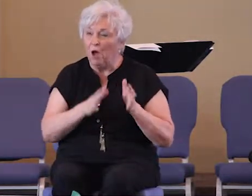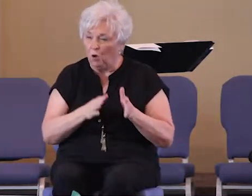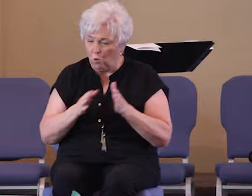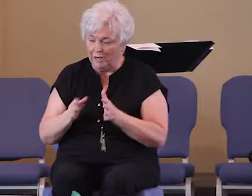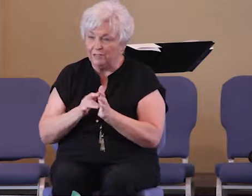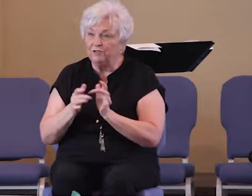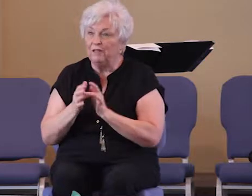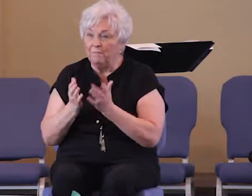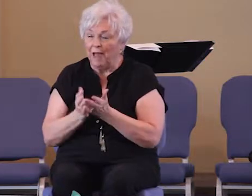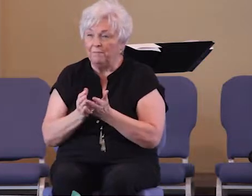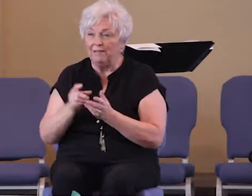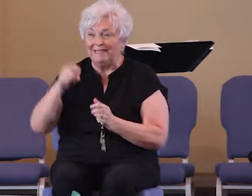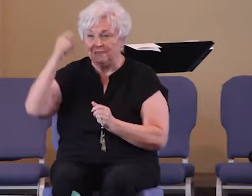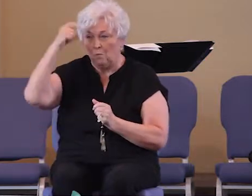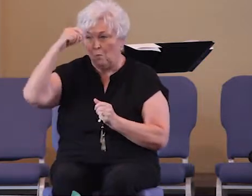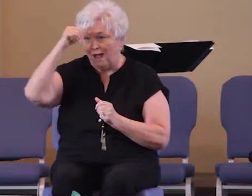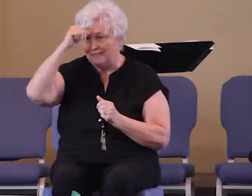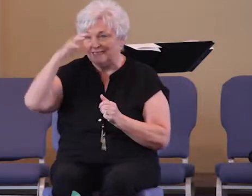lived, ever.